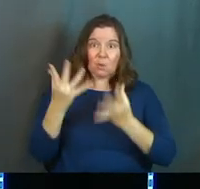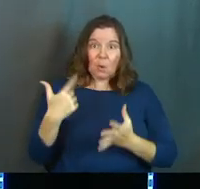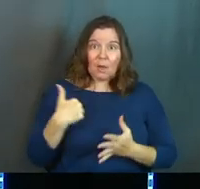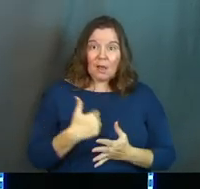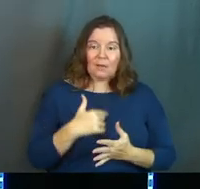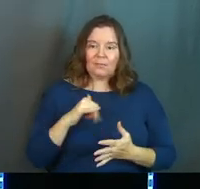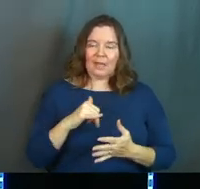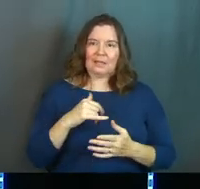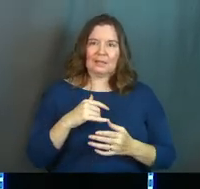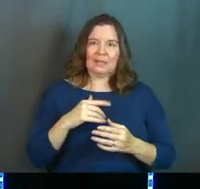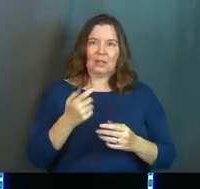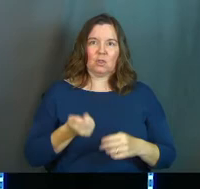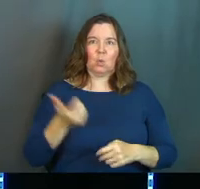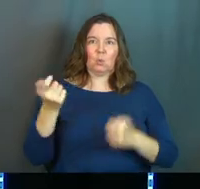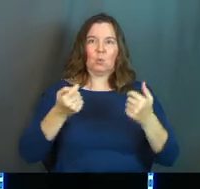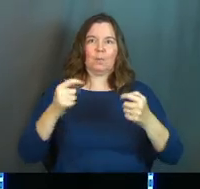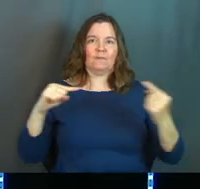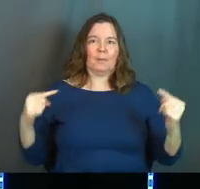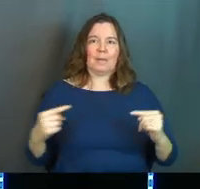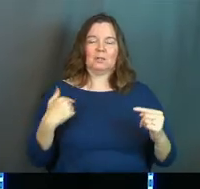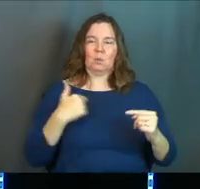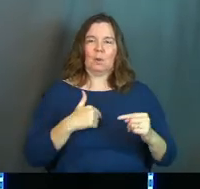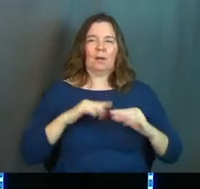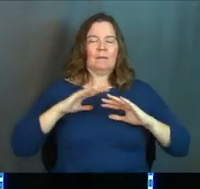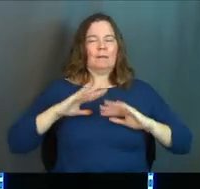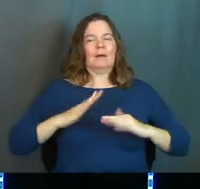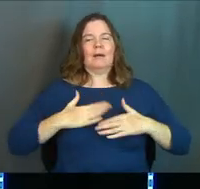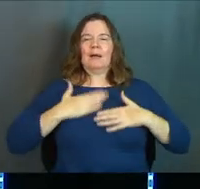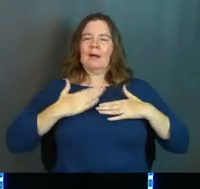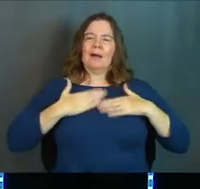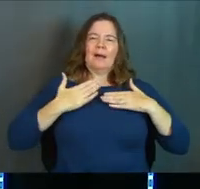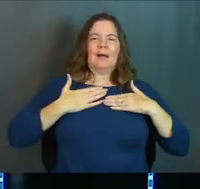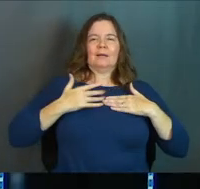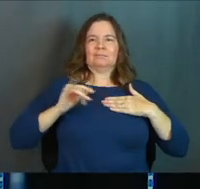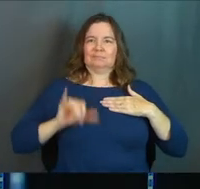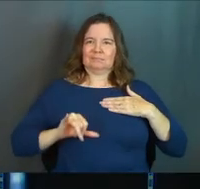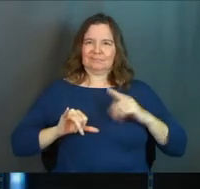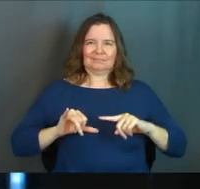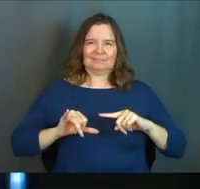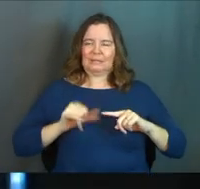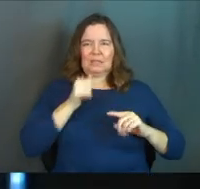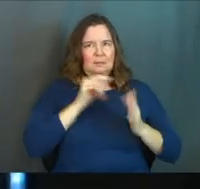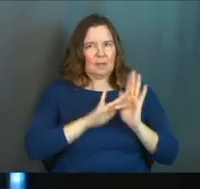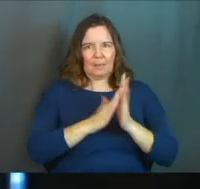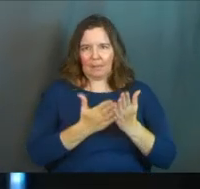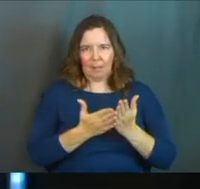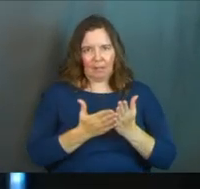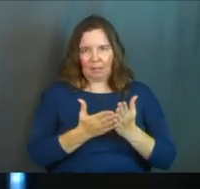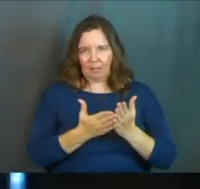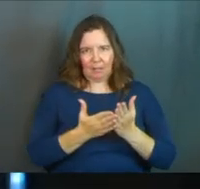us, that it's the removal of our pain so that we can be happy. It's not biblical.